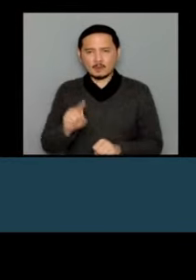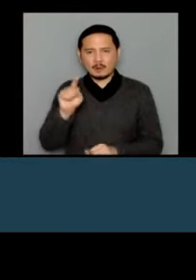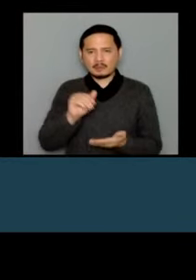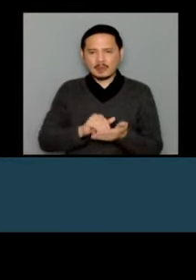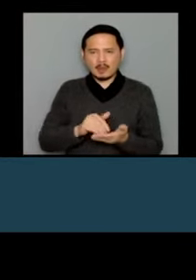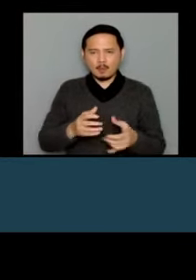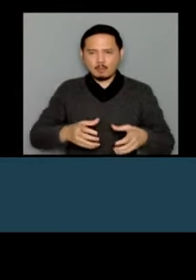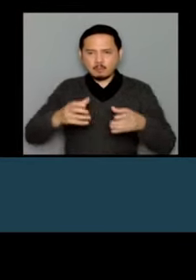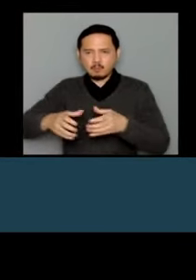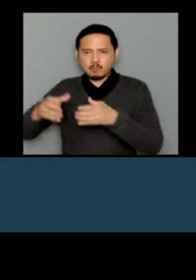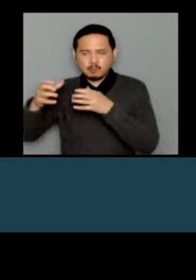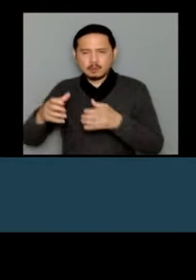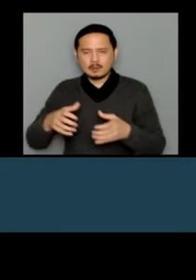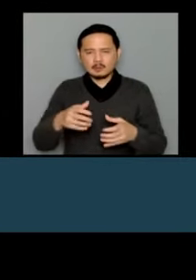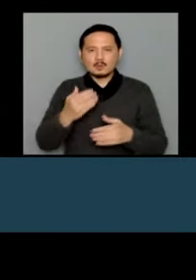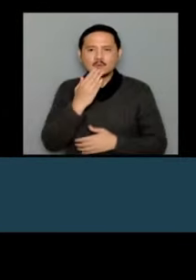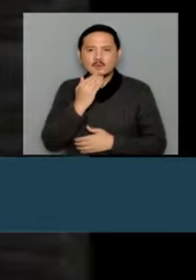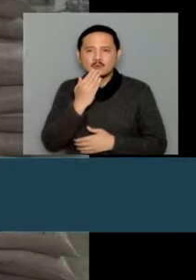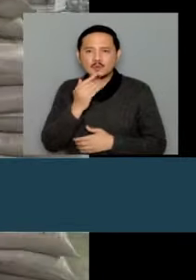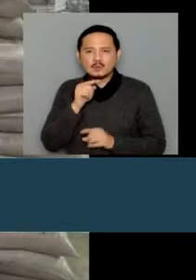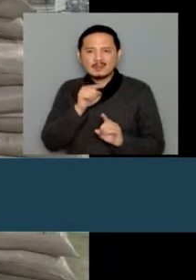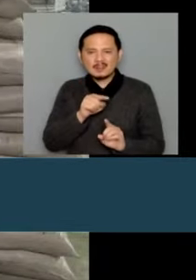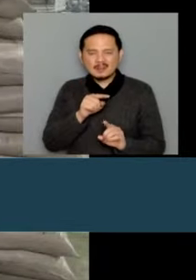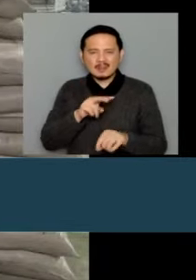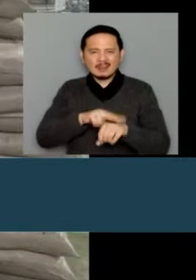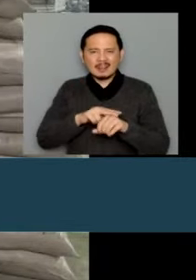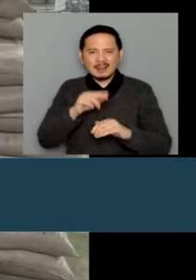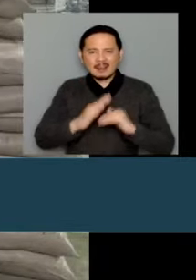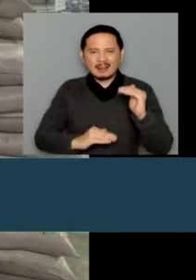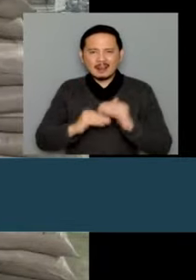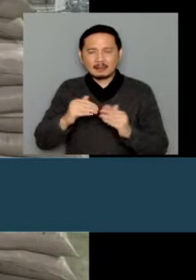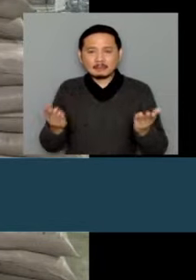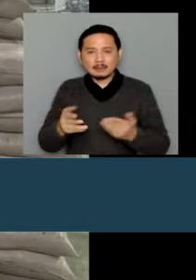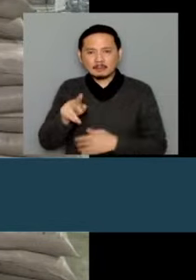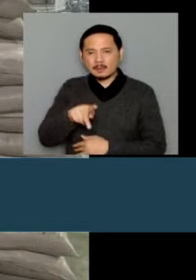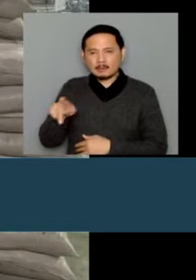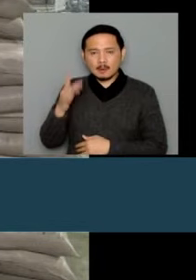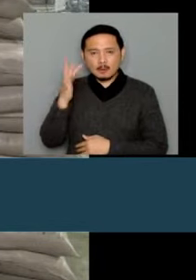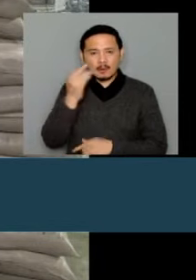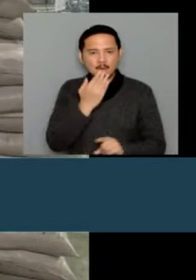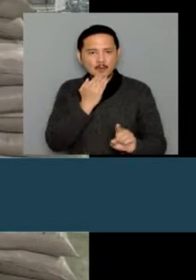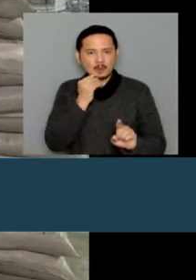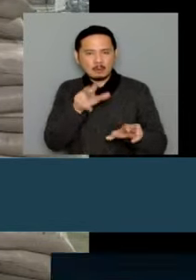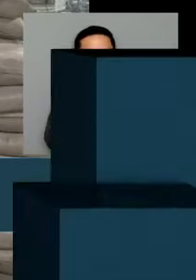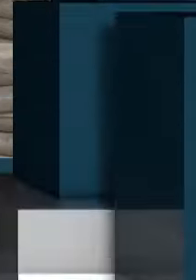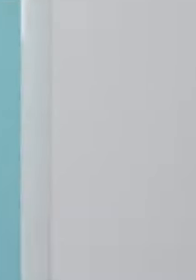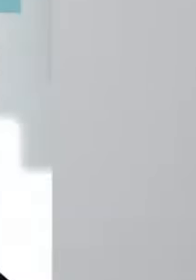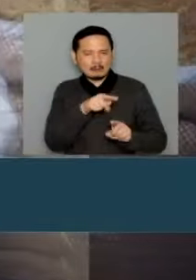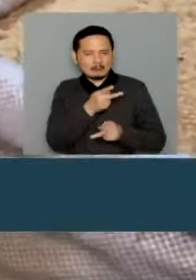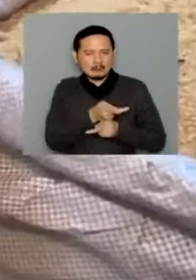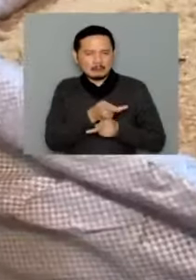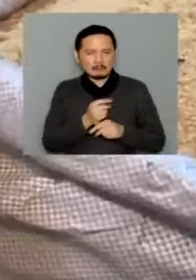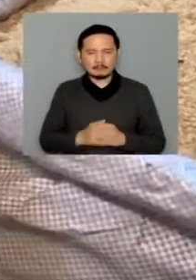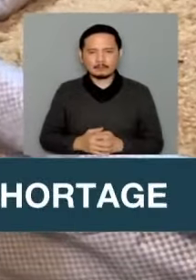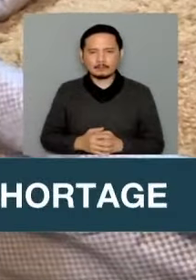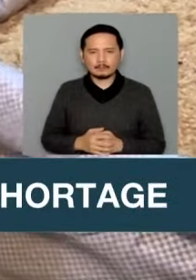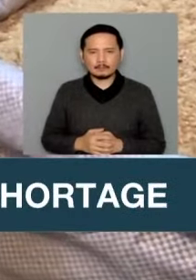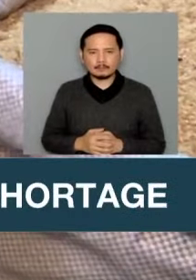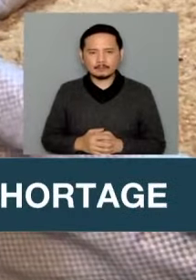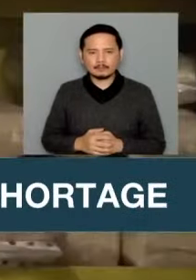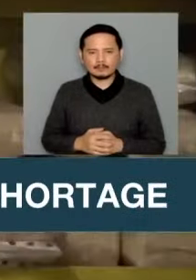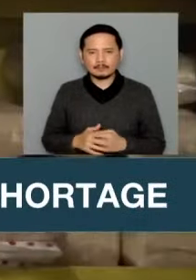in Pampanga in what officials say may be a case of sugar hoarding. Meanwhile, several groups doubt if